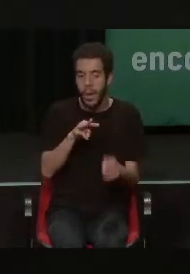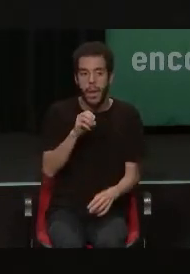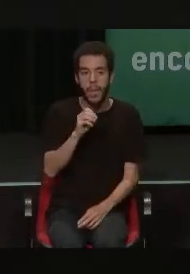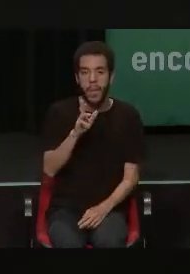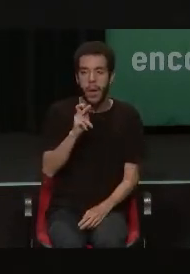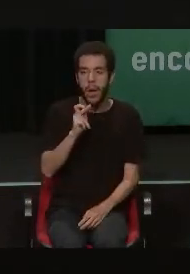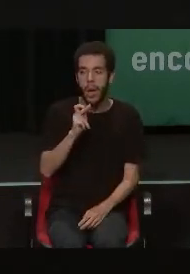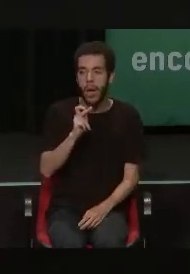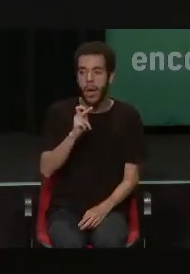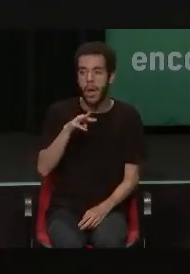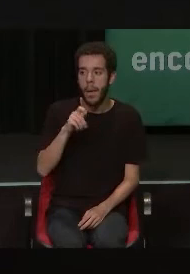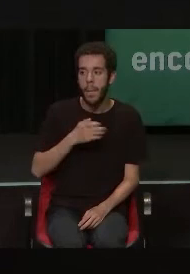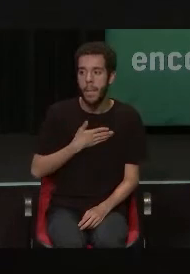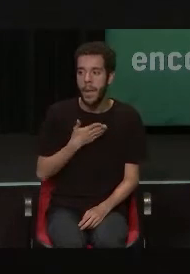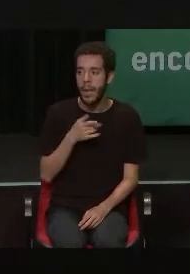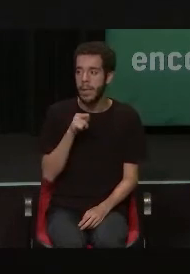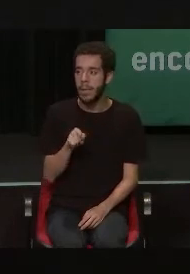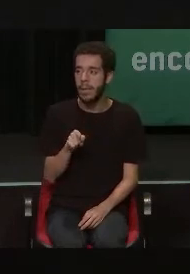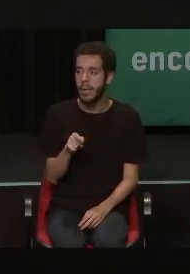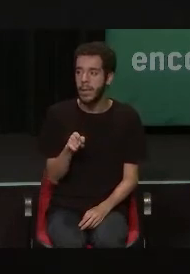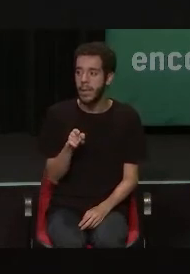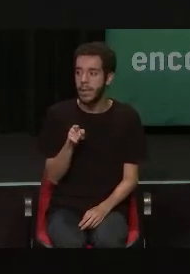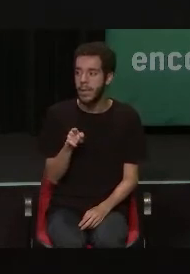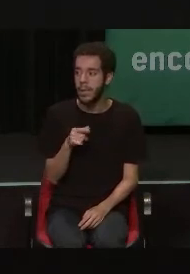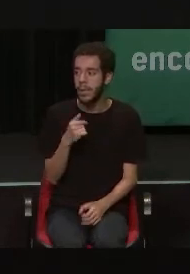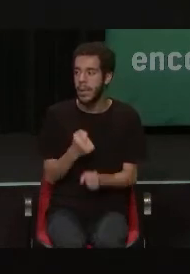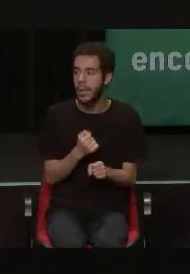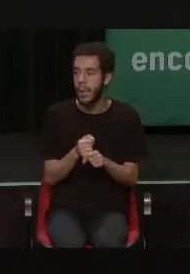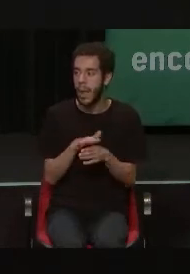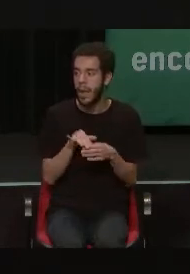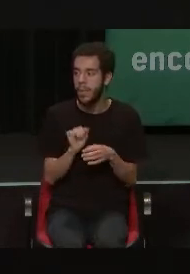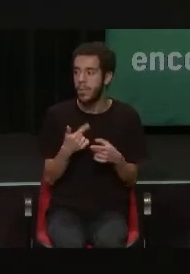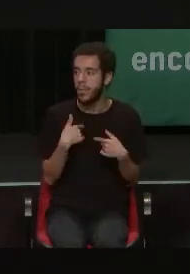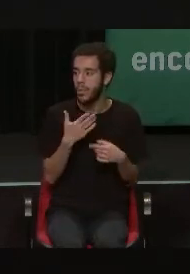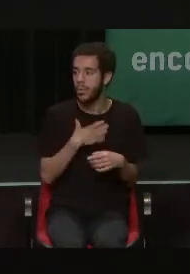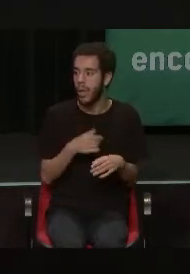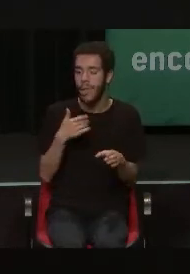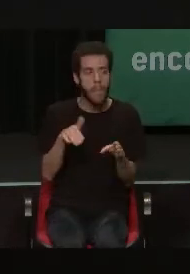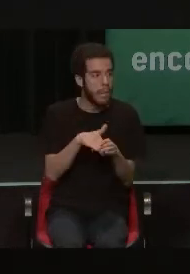Al-Shinawi. He is also working in this area. Would you like to comment something?